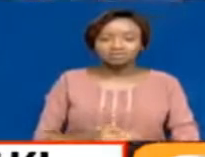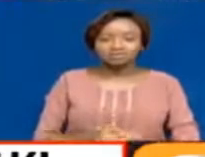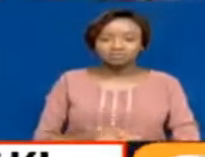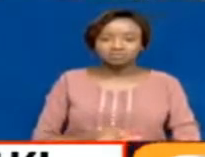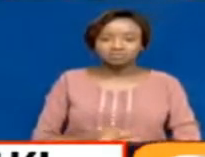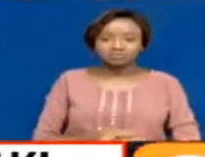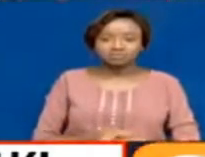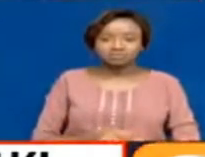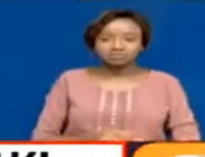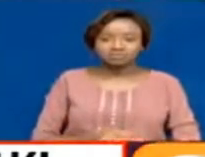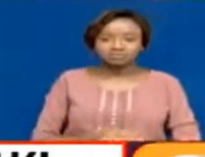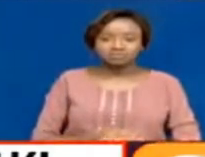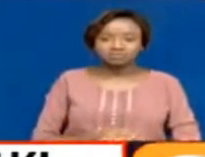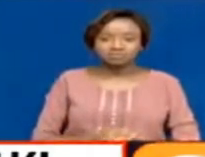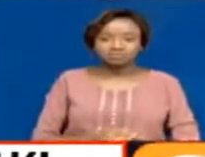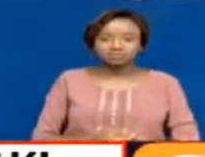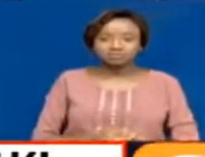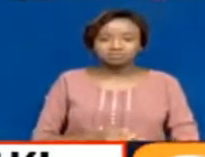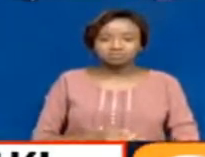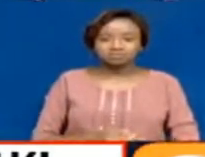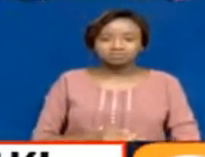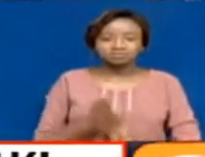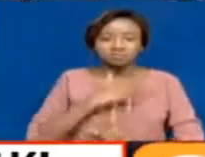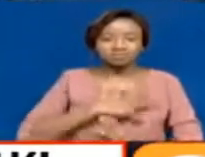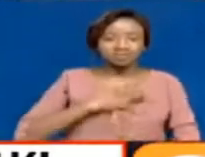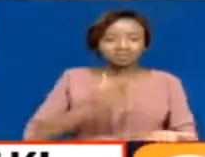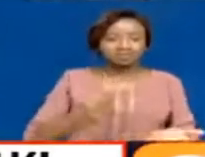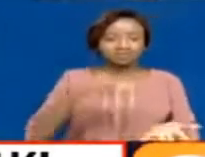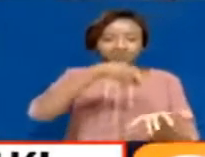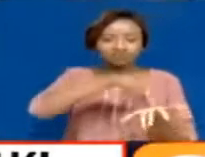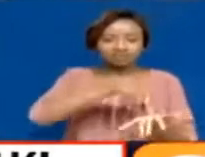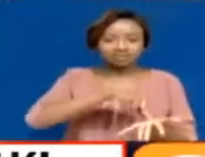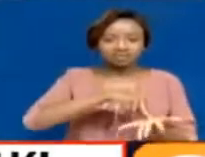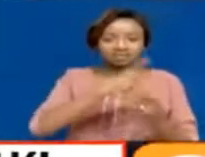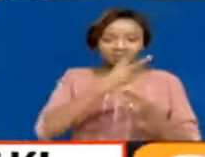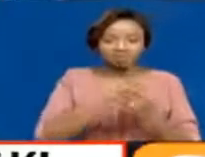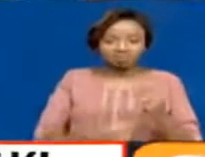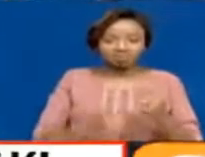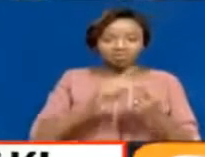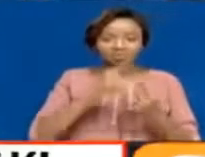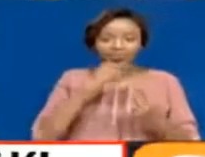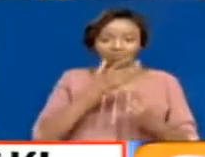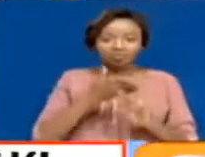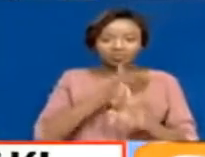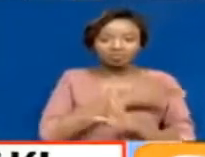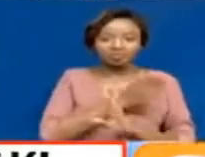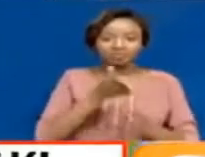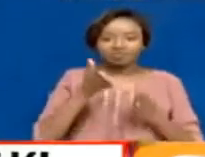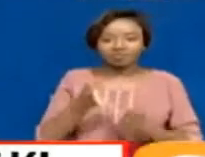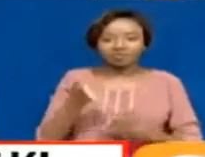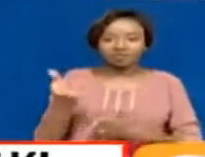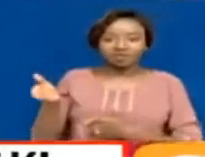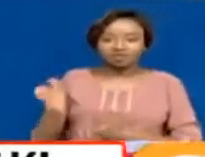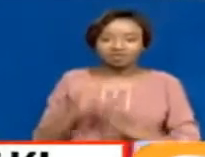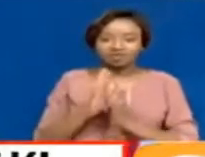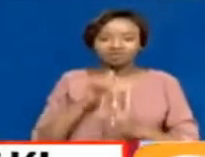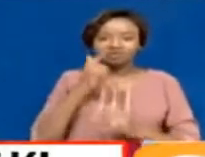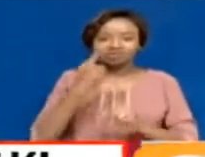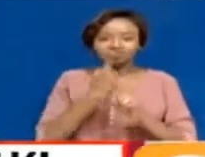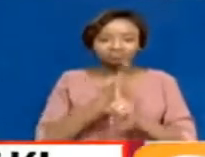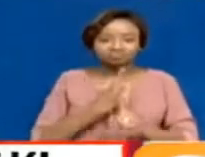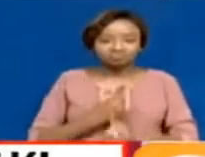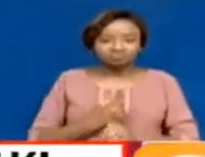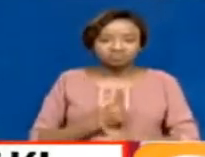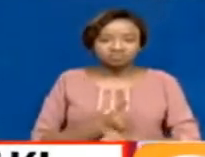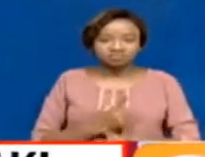We request all the religious leaders to stand up, both those who are here from the various